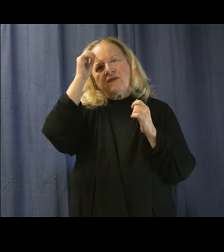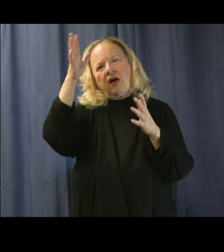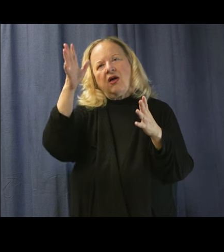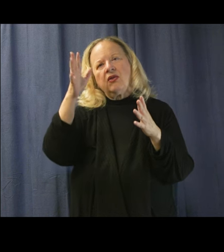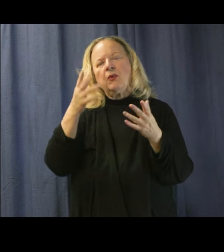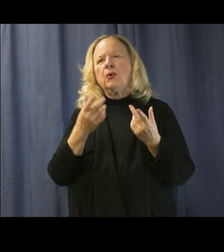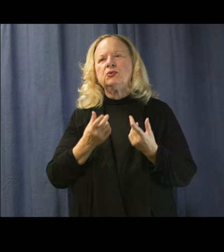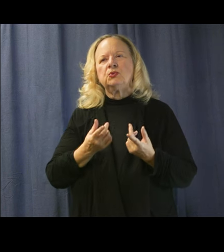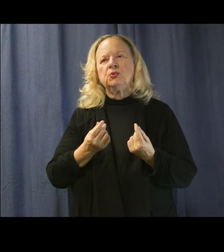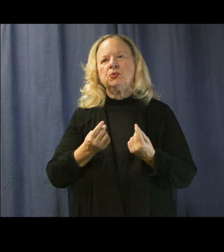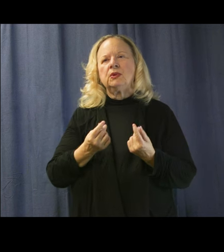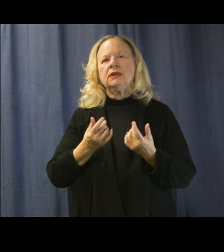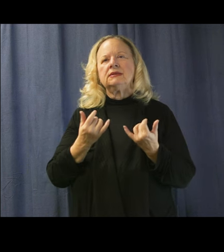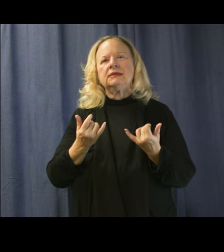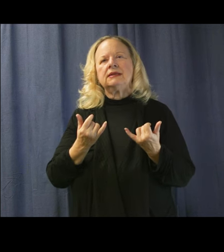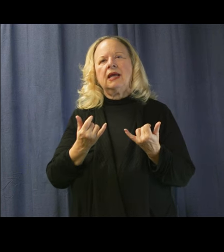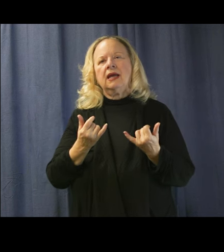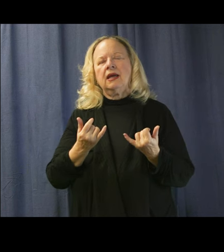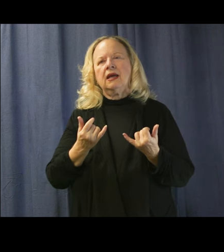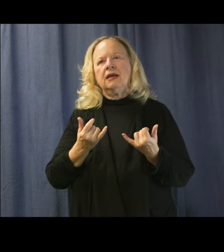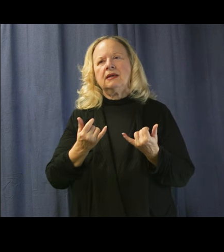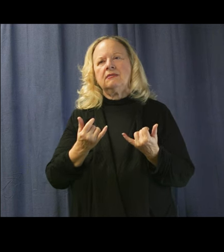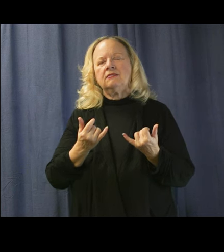for what you're doing today.